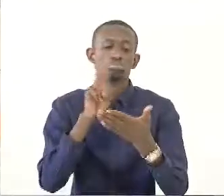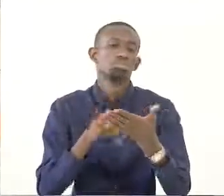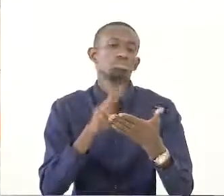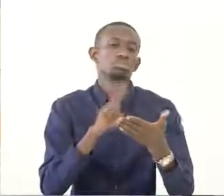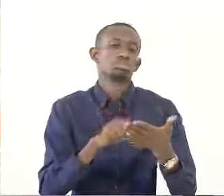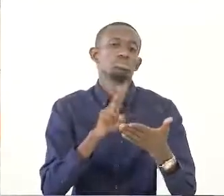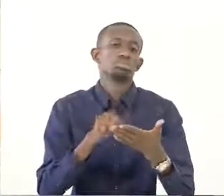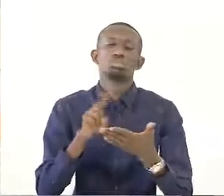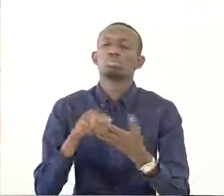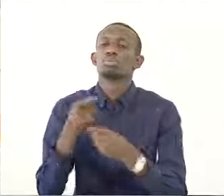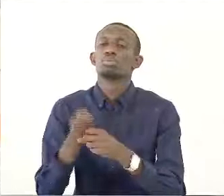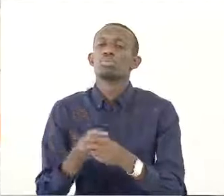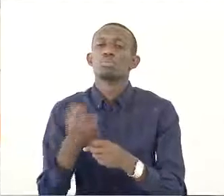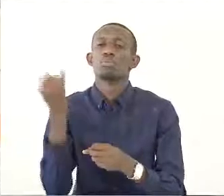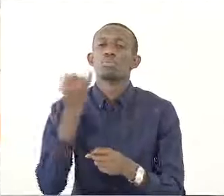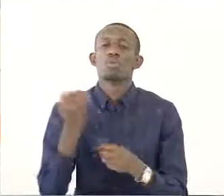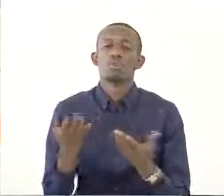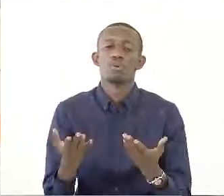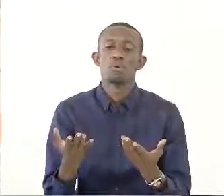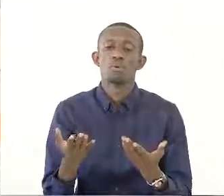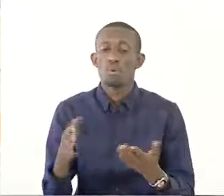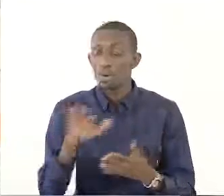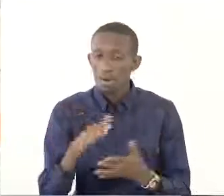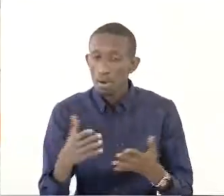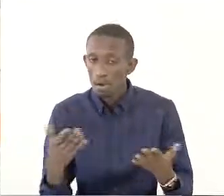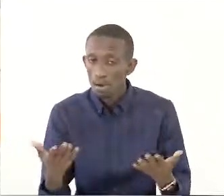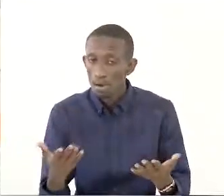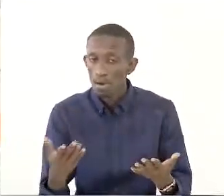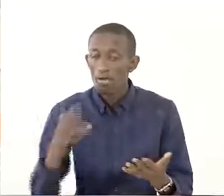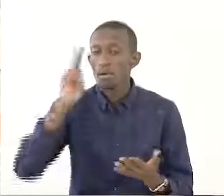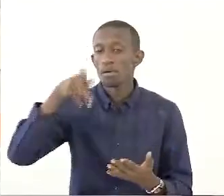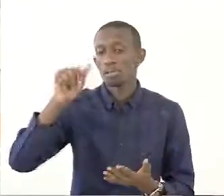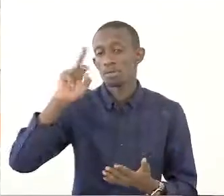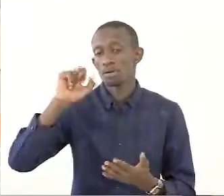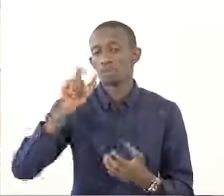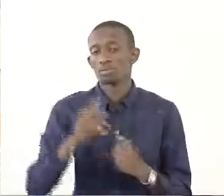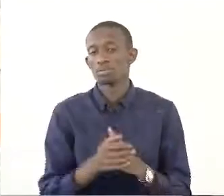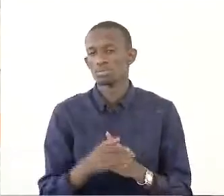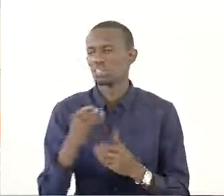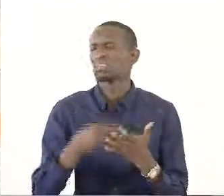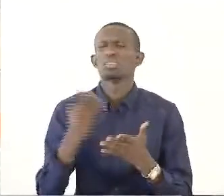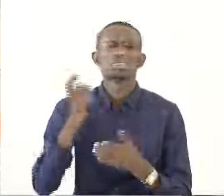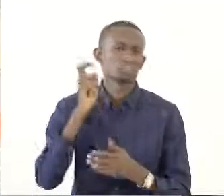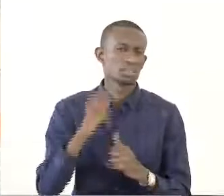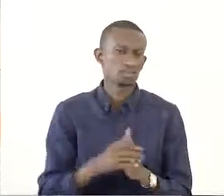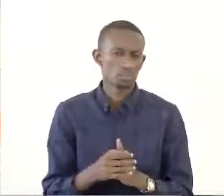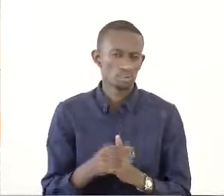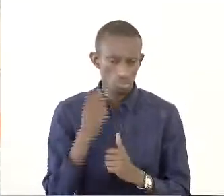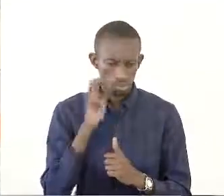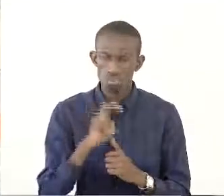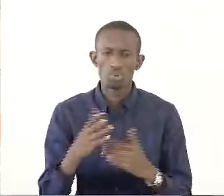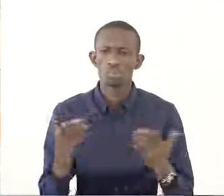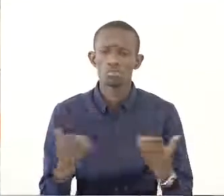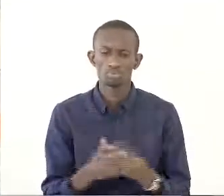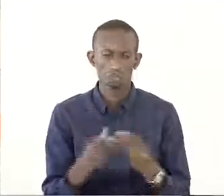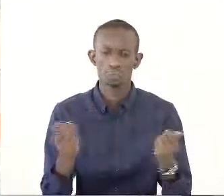graph where the parabola is cutting the x-axis. And those are the values of x you were looking for as you